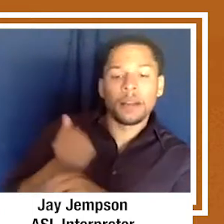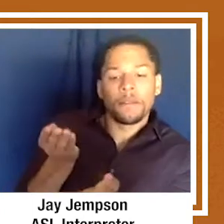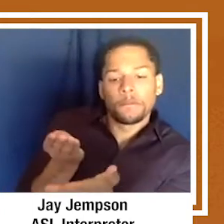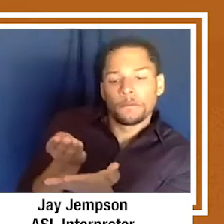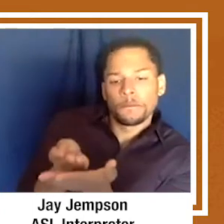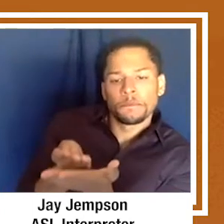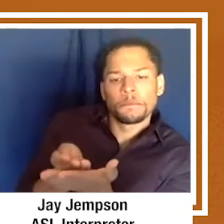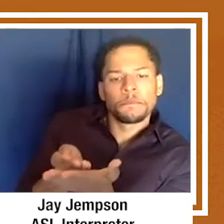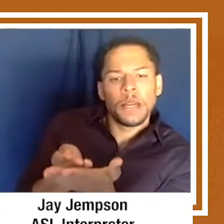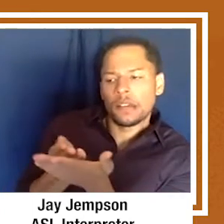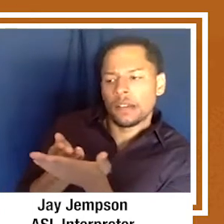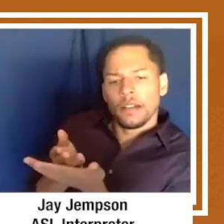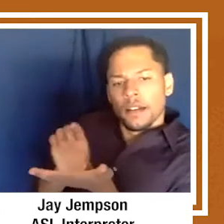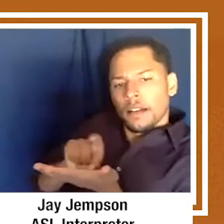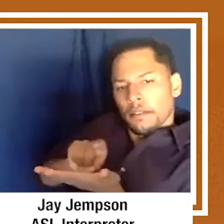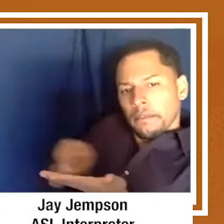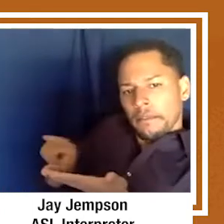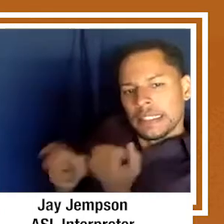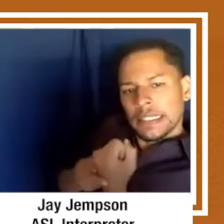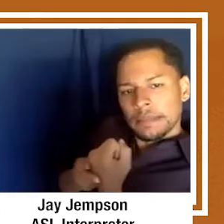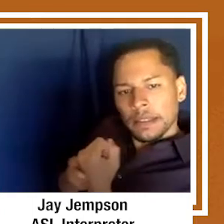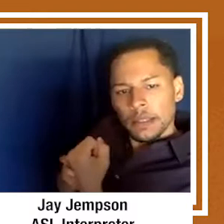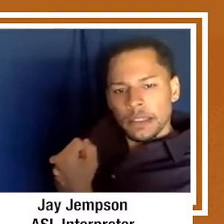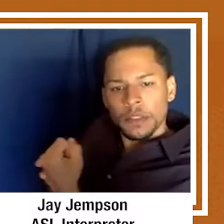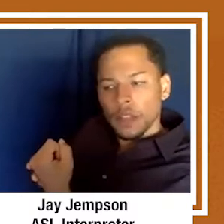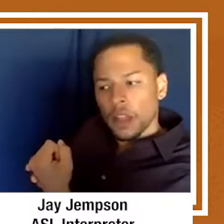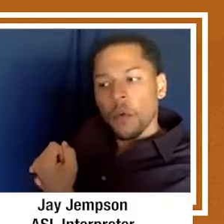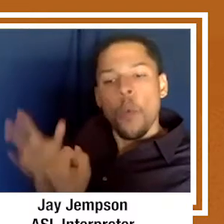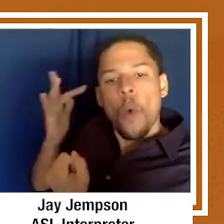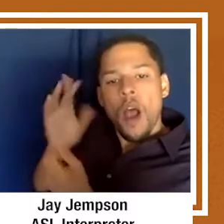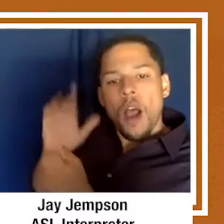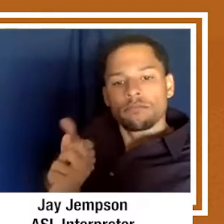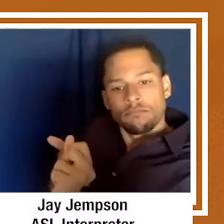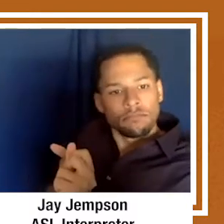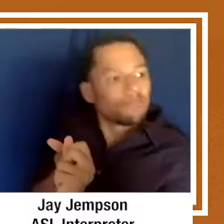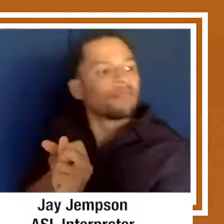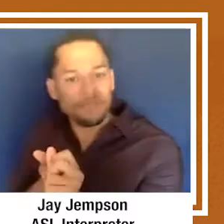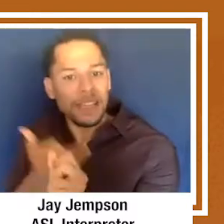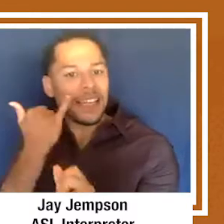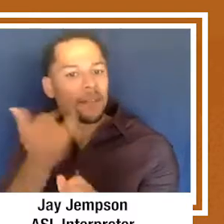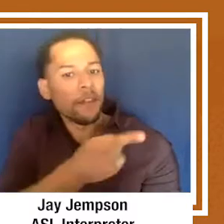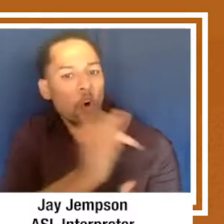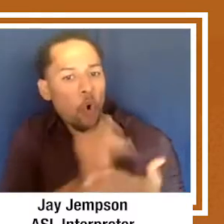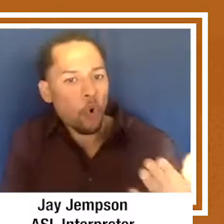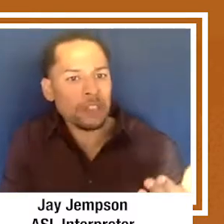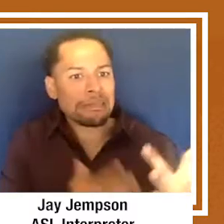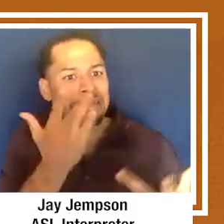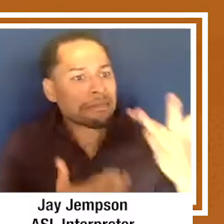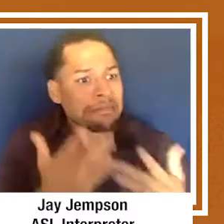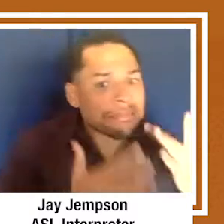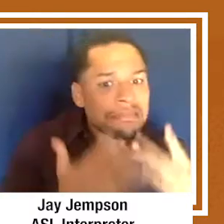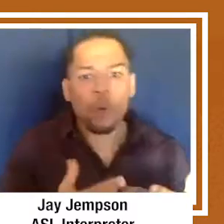to help in situations like this, when artists were having cash flow and or